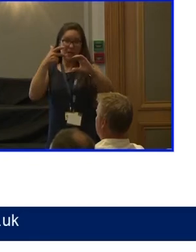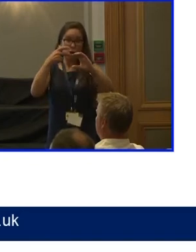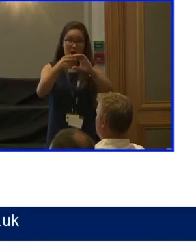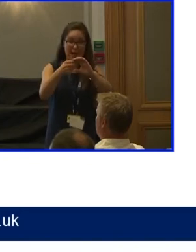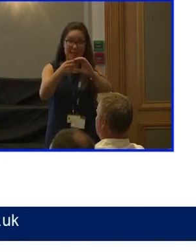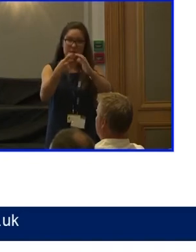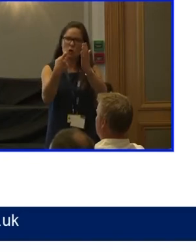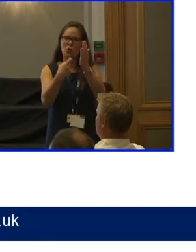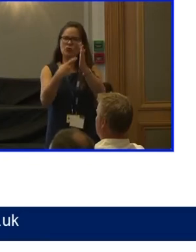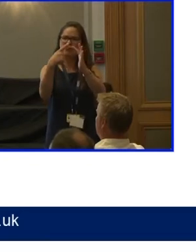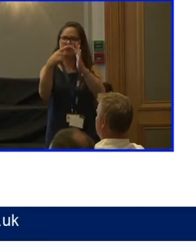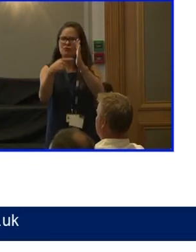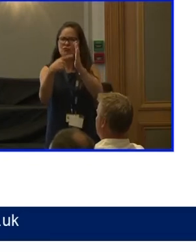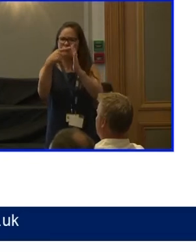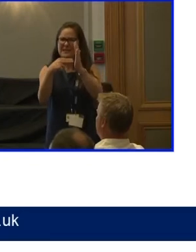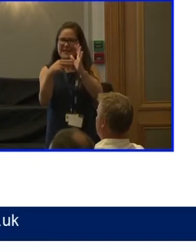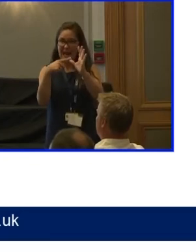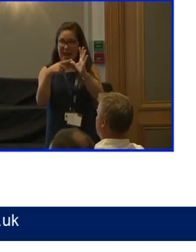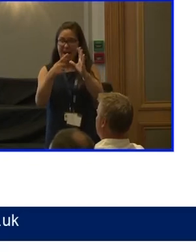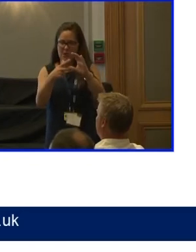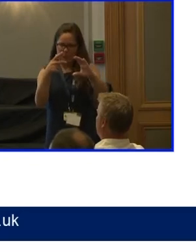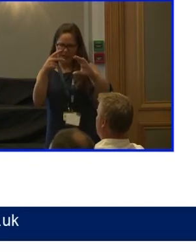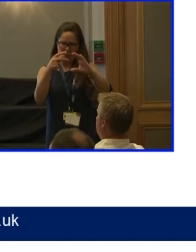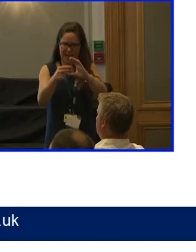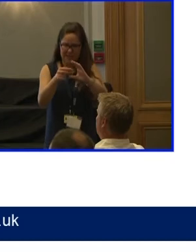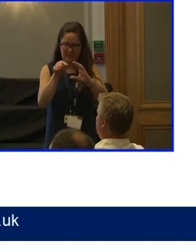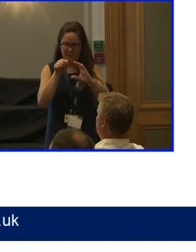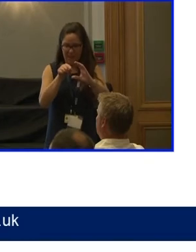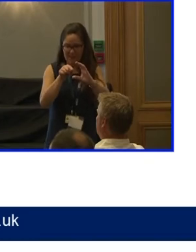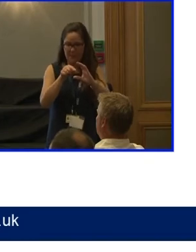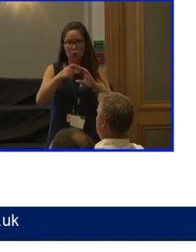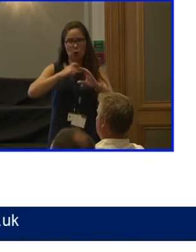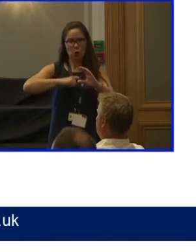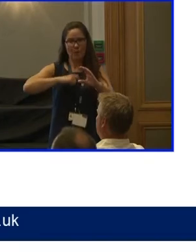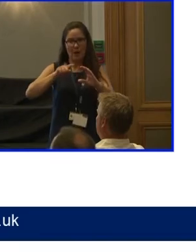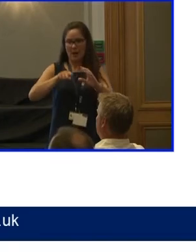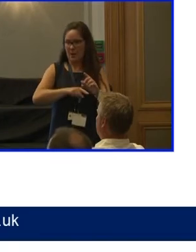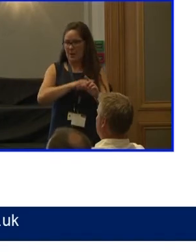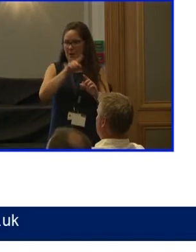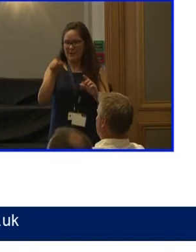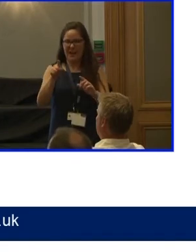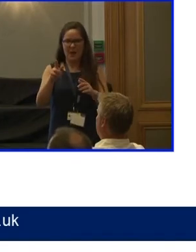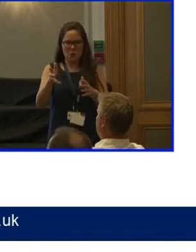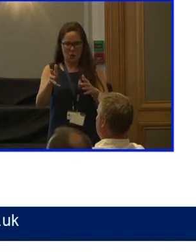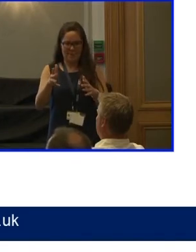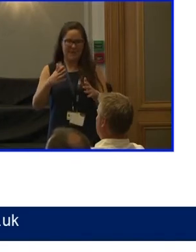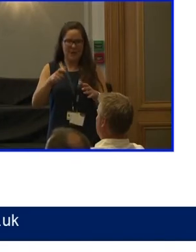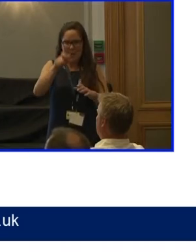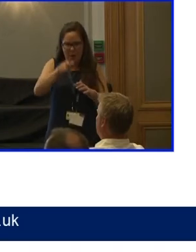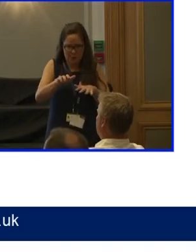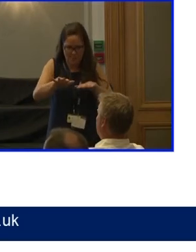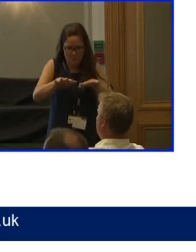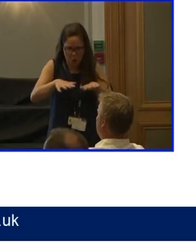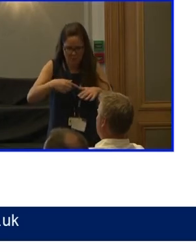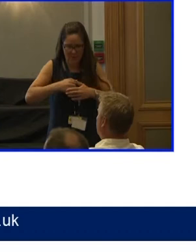small instrument very, very still for a period of time, and stiller than a human hand is able to, because you get movements, for example, related to heartbeats. But that